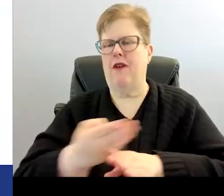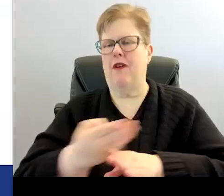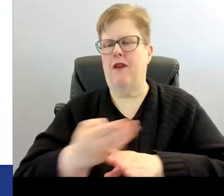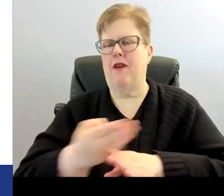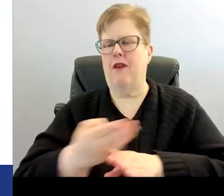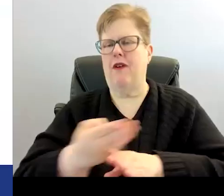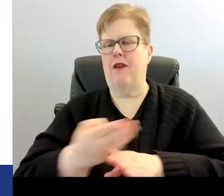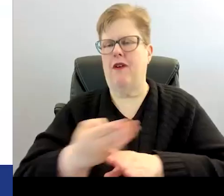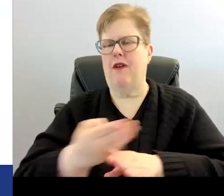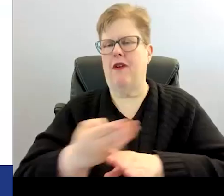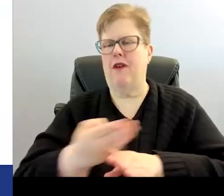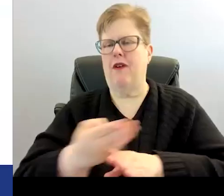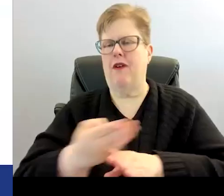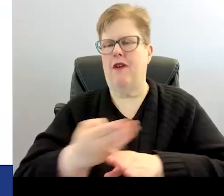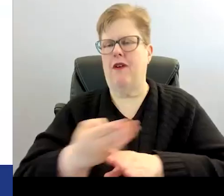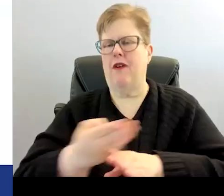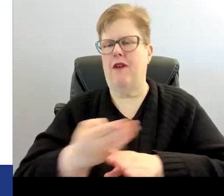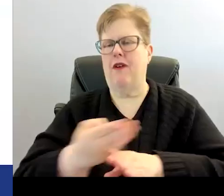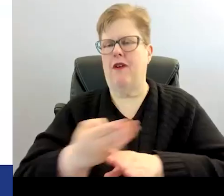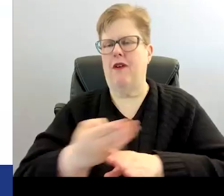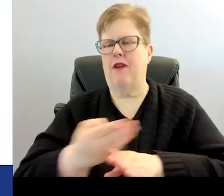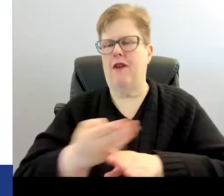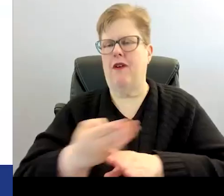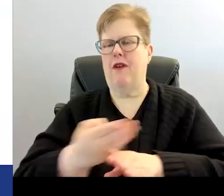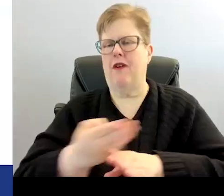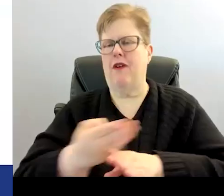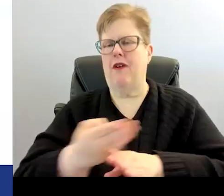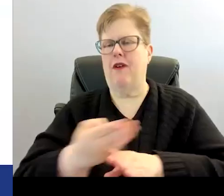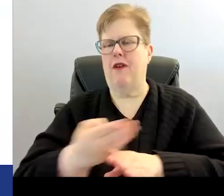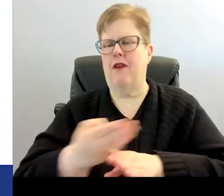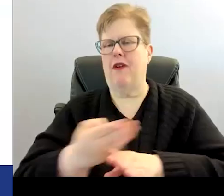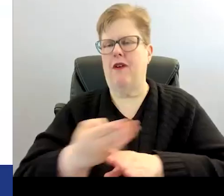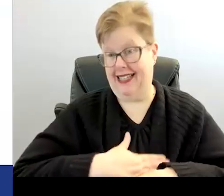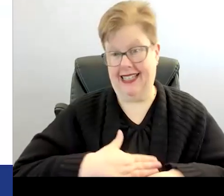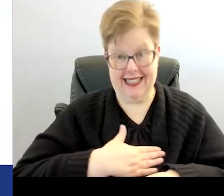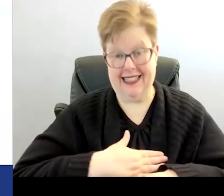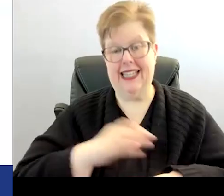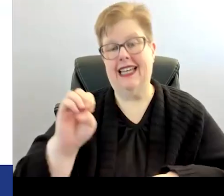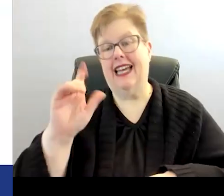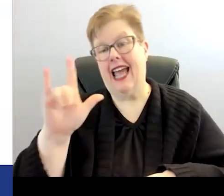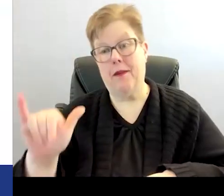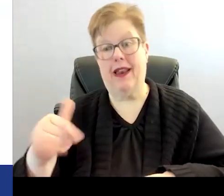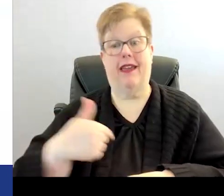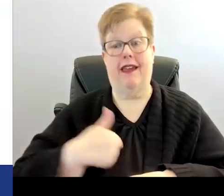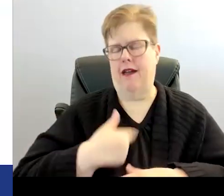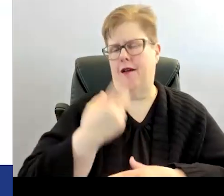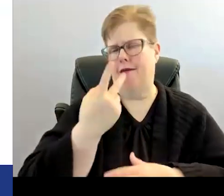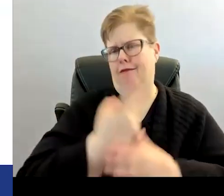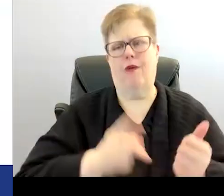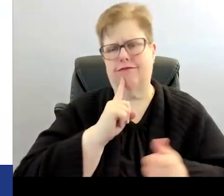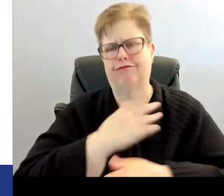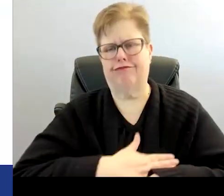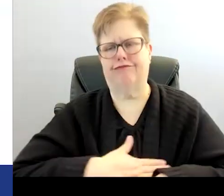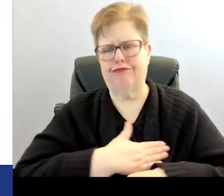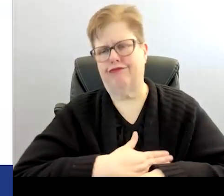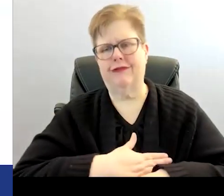starts. Ask your questions, please. Emily and I both actually really enjoy getting